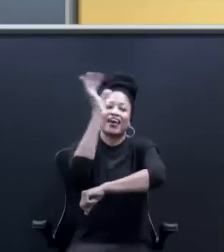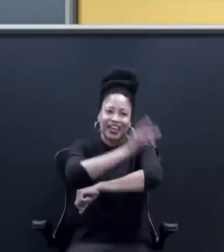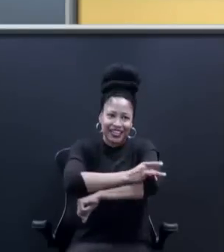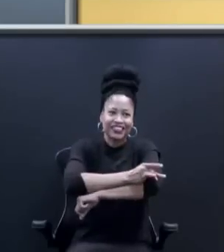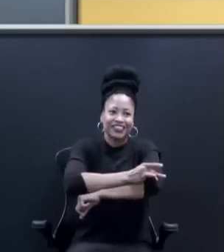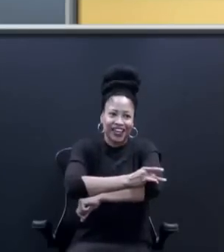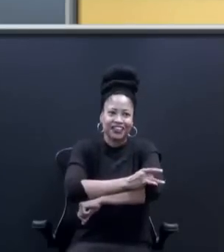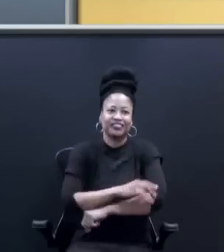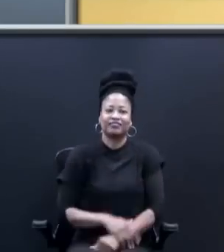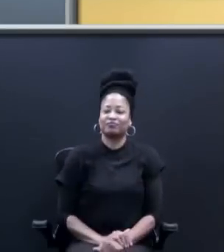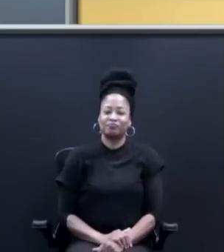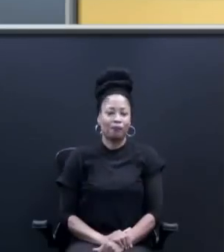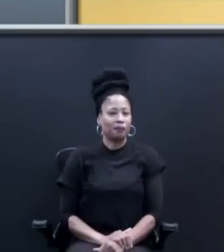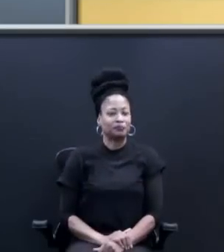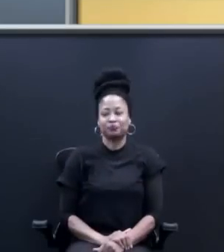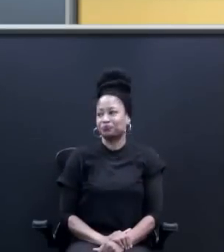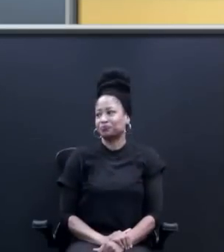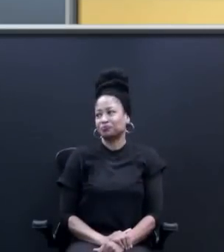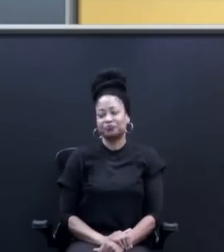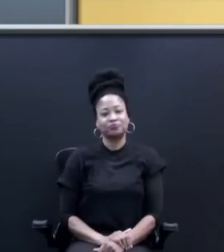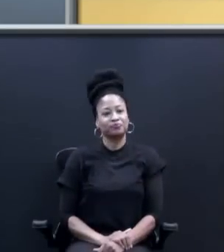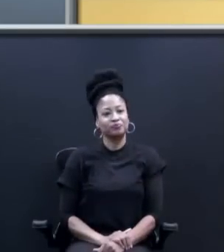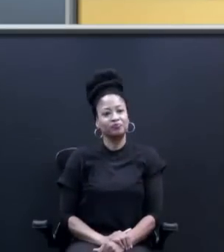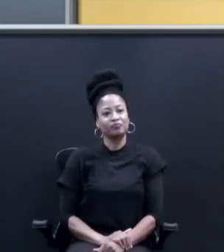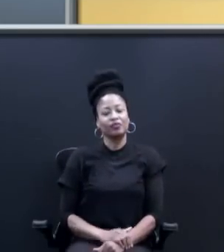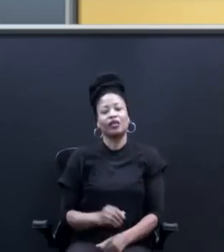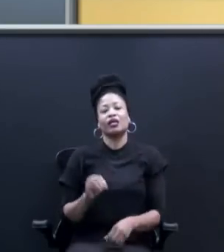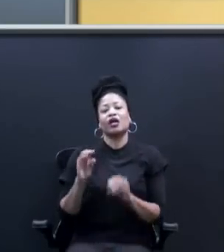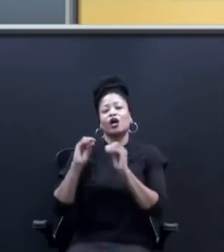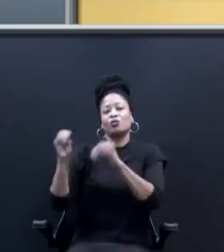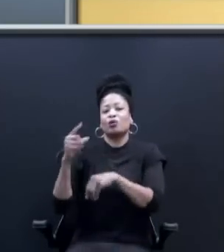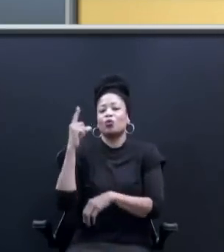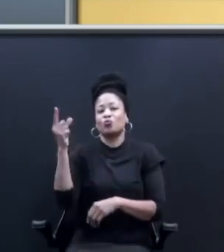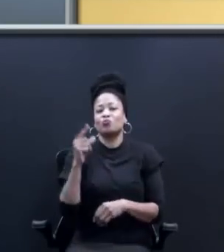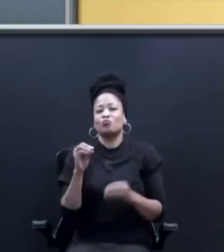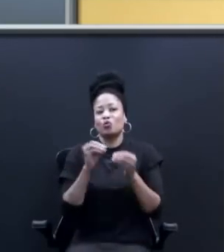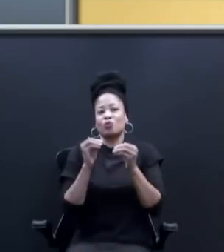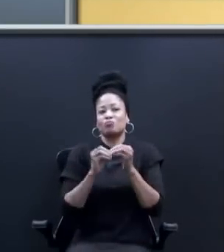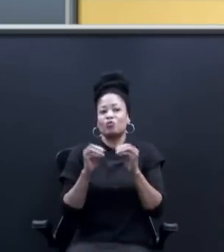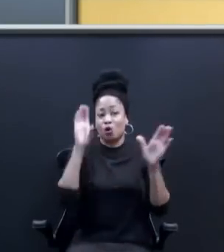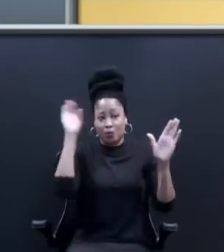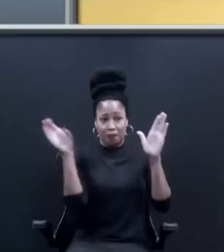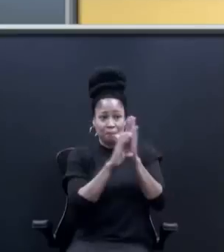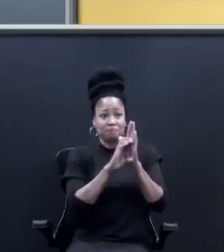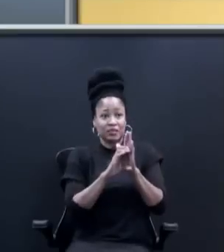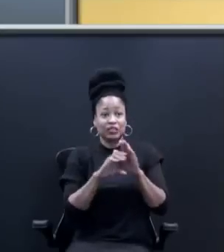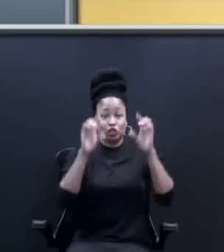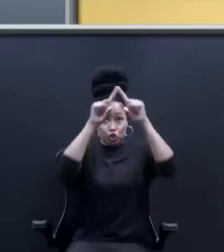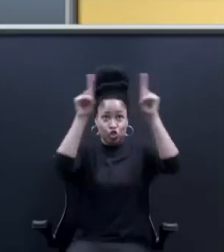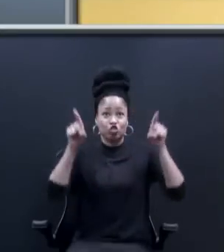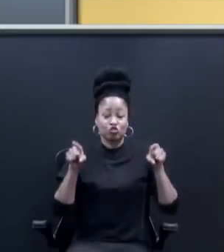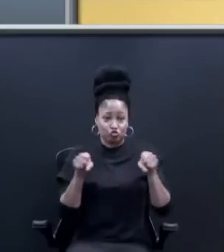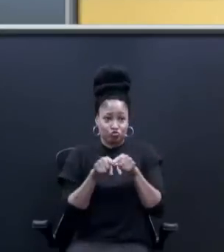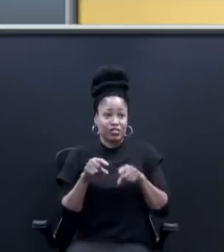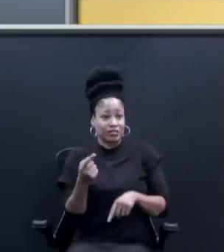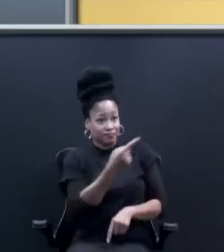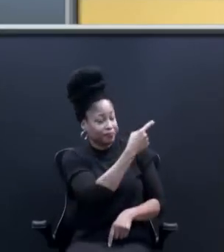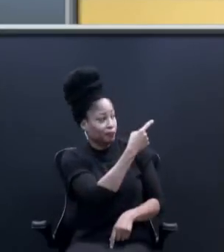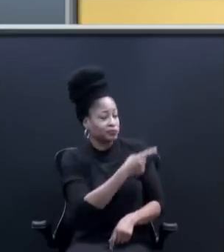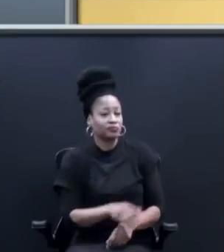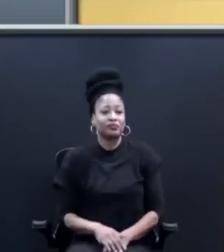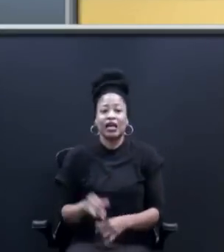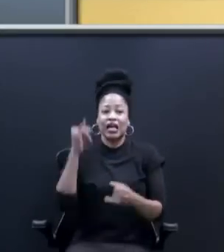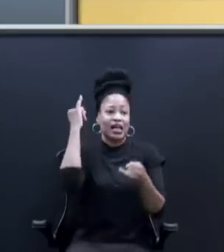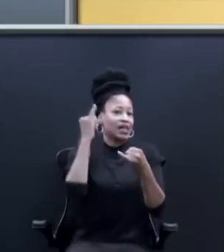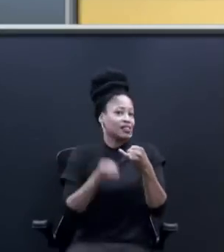all it's going, what the Lord is doing. We're going to put one more graph on this board, and that's it. One more graph. Put it up. The last one I told you